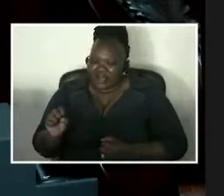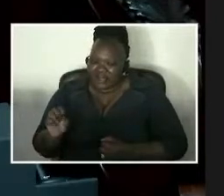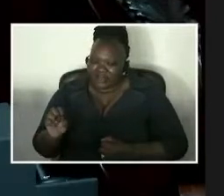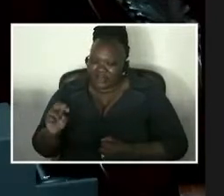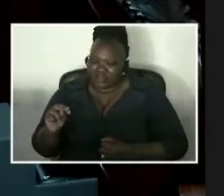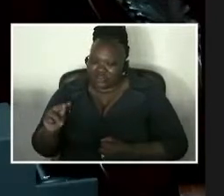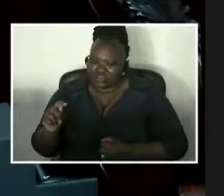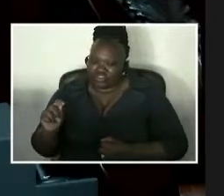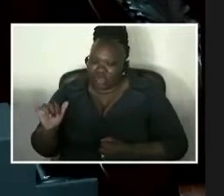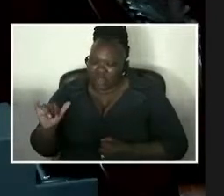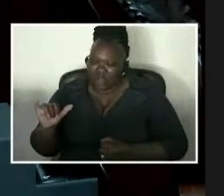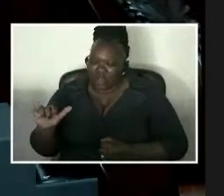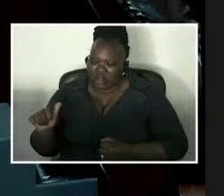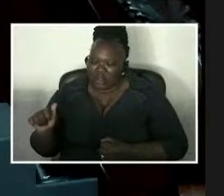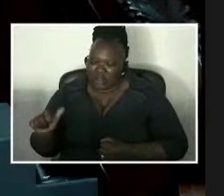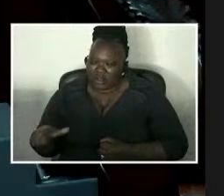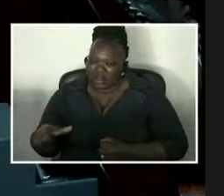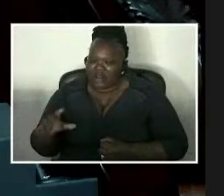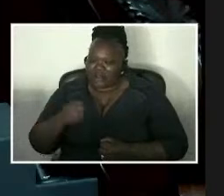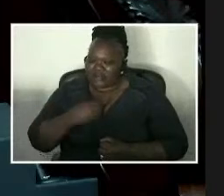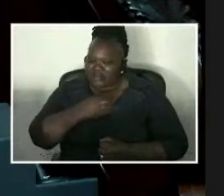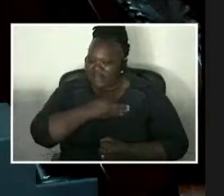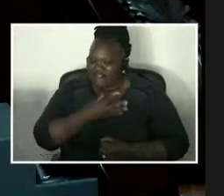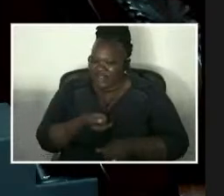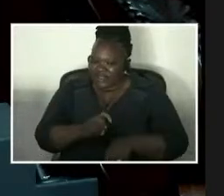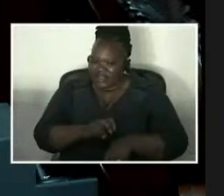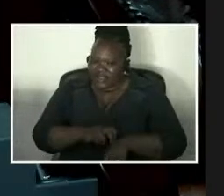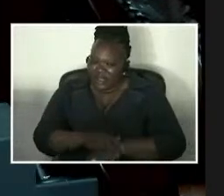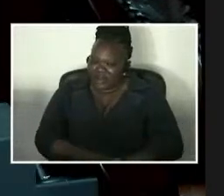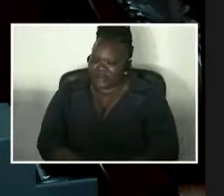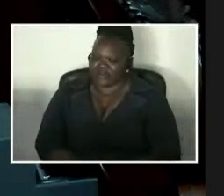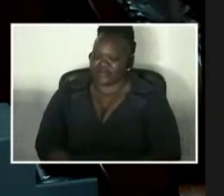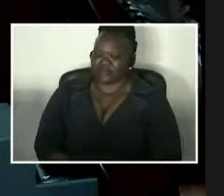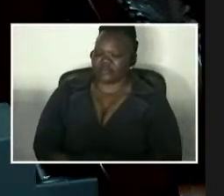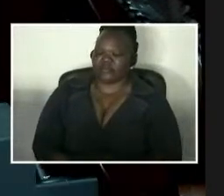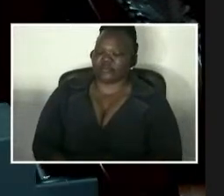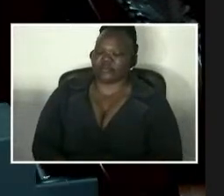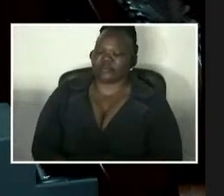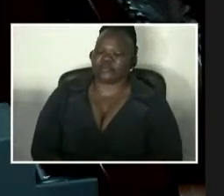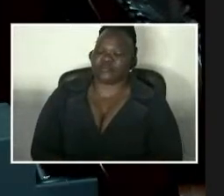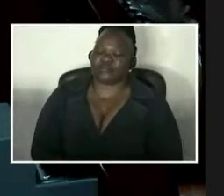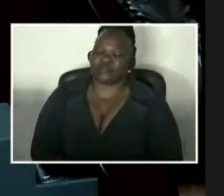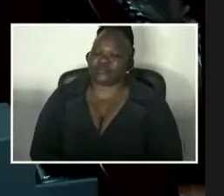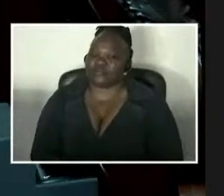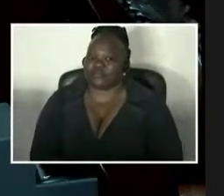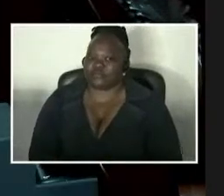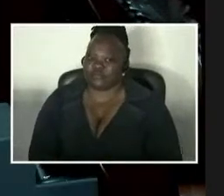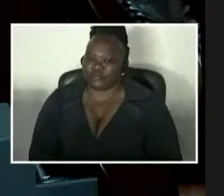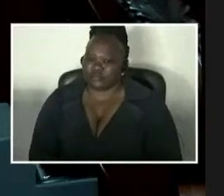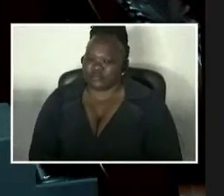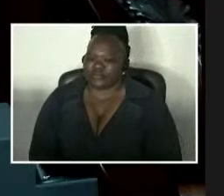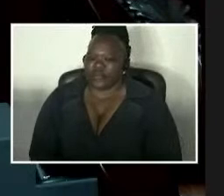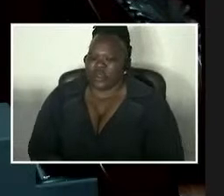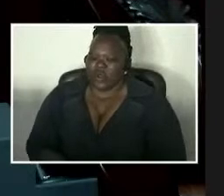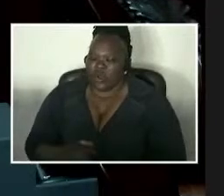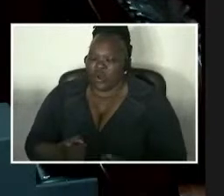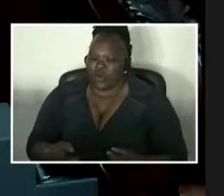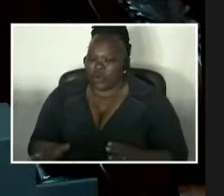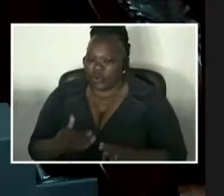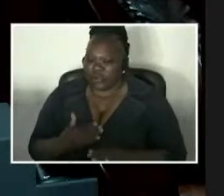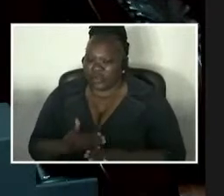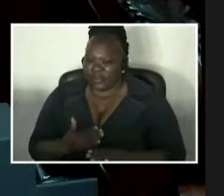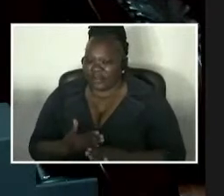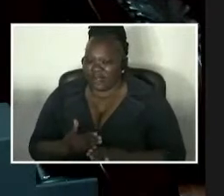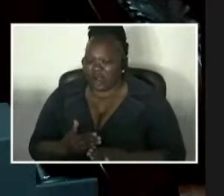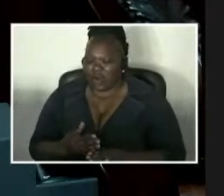is needed in our facilities now this is not even going on to the employment of or the